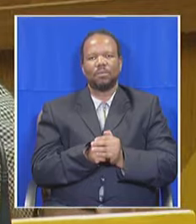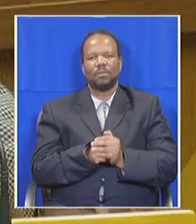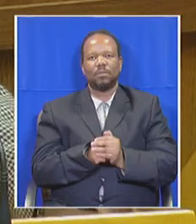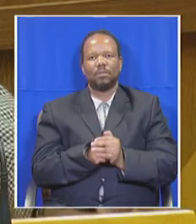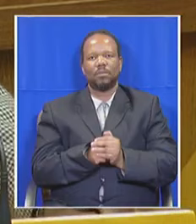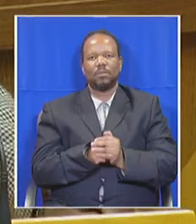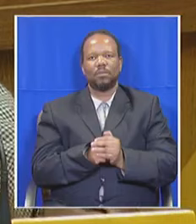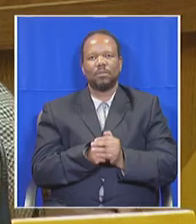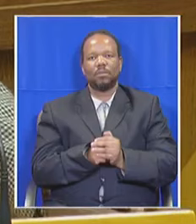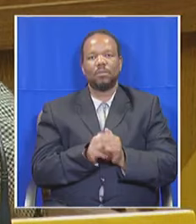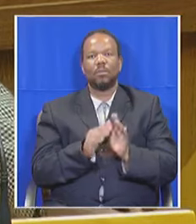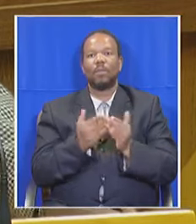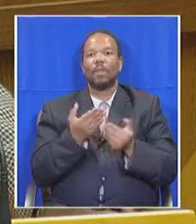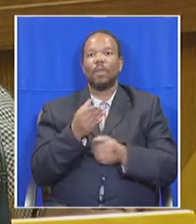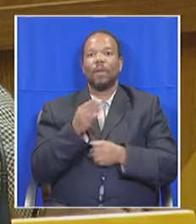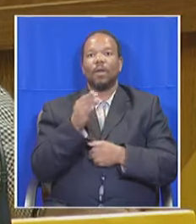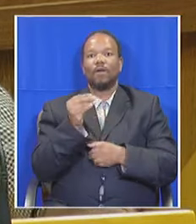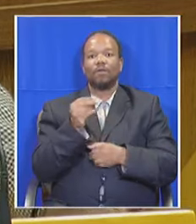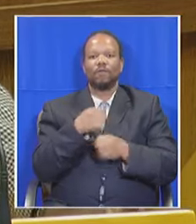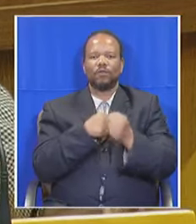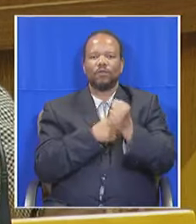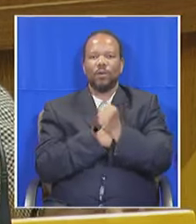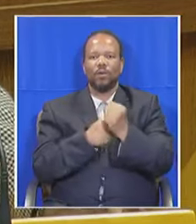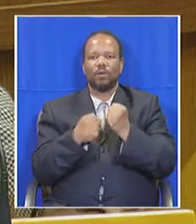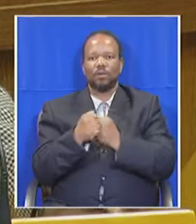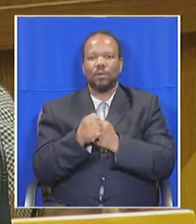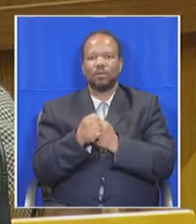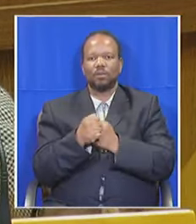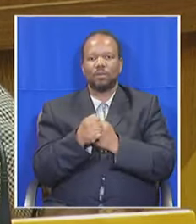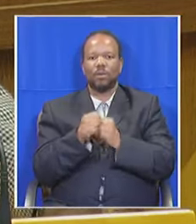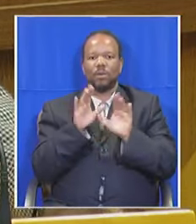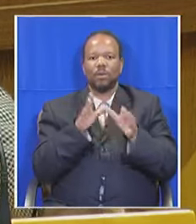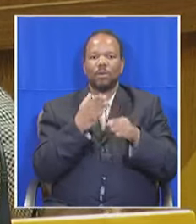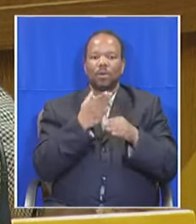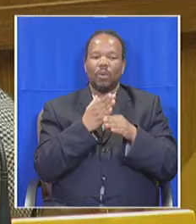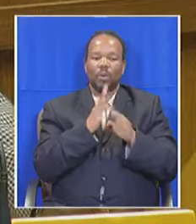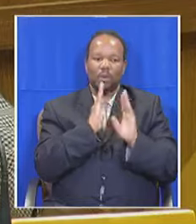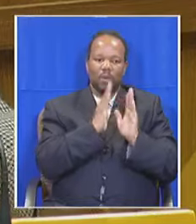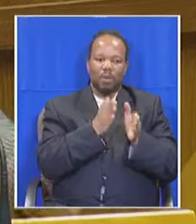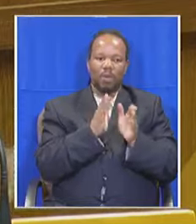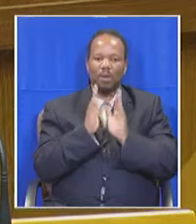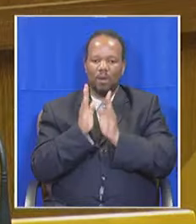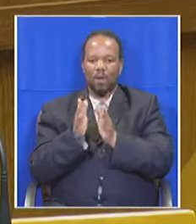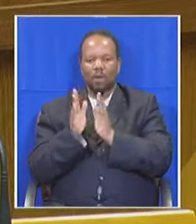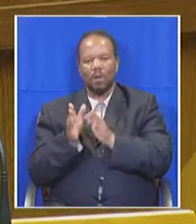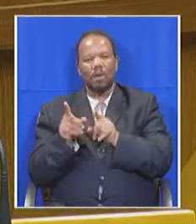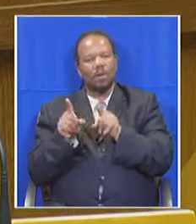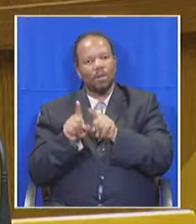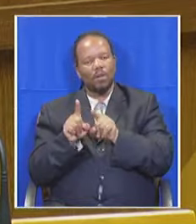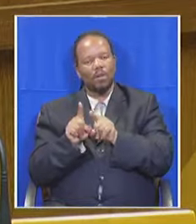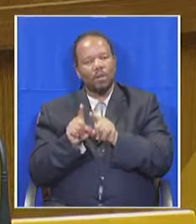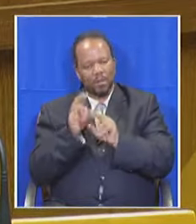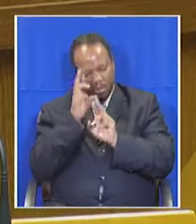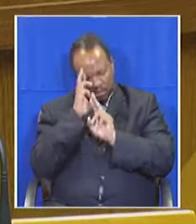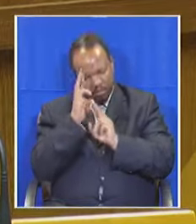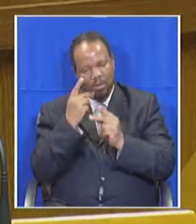zineyindlela zazo zokusebenza. Ngakho kubambeleleka kwazo akusho ukuthi kufuneka kube nomsindo ngalokho. Bonke abantu ababekele